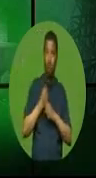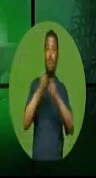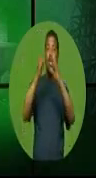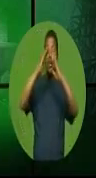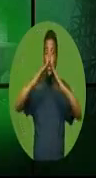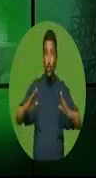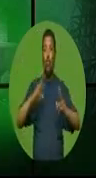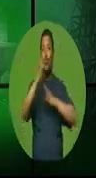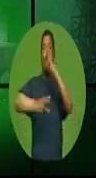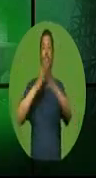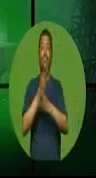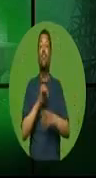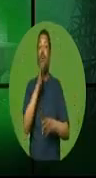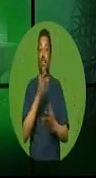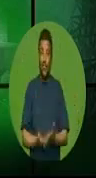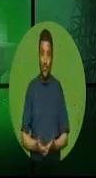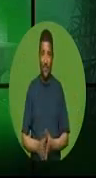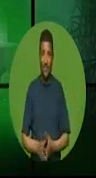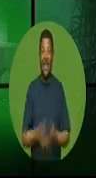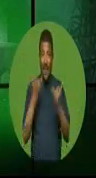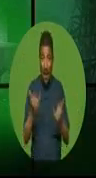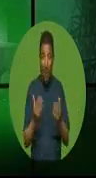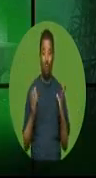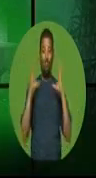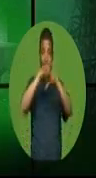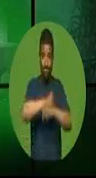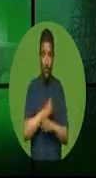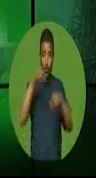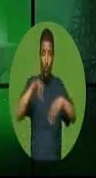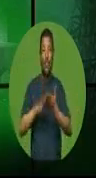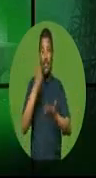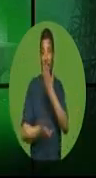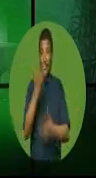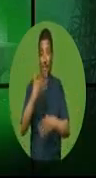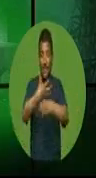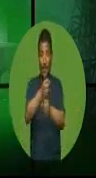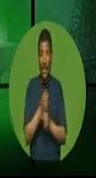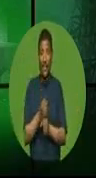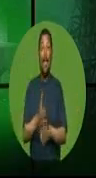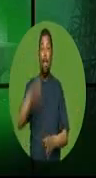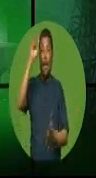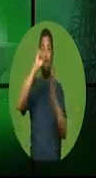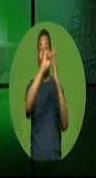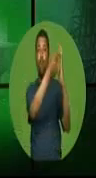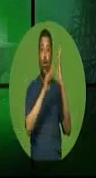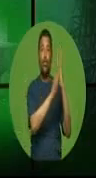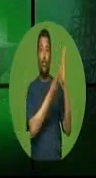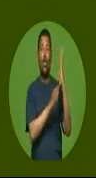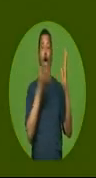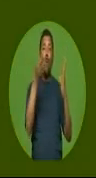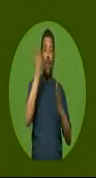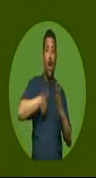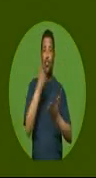Heritage. Now, let me wind up today's discussion by summarizing the main points of our